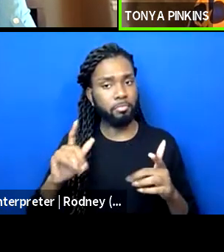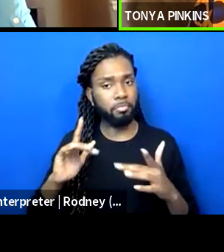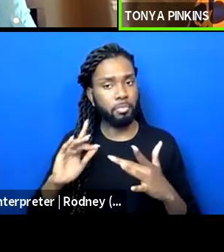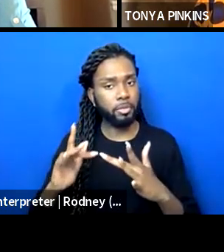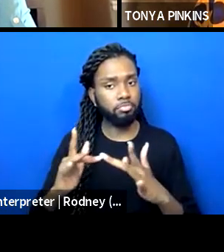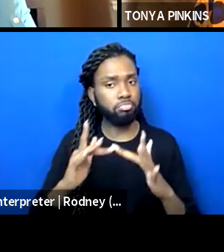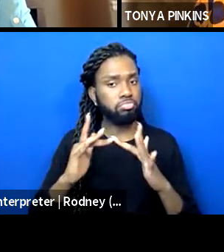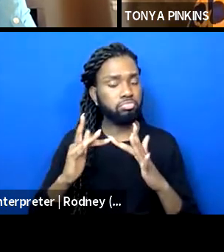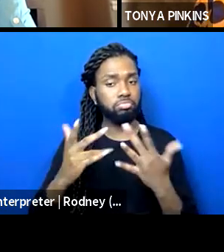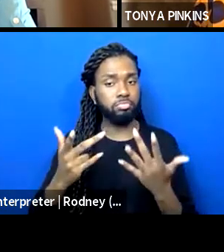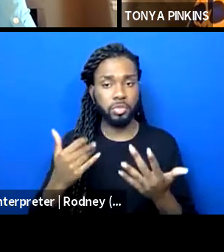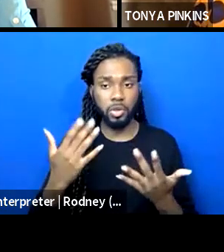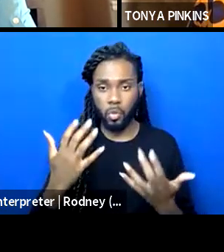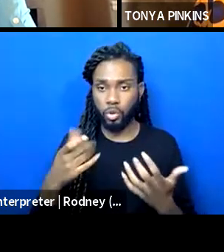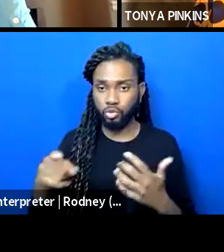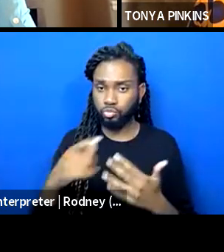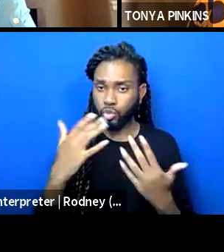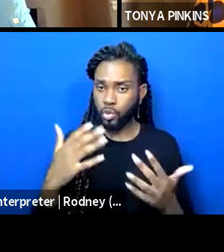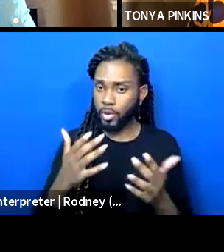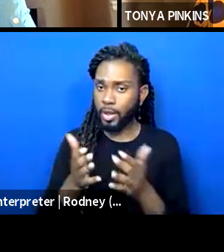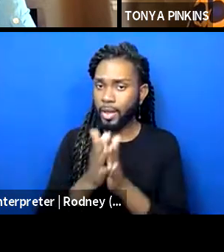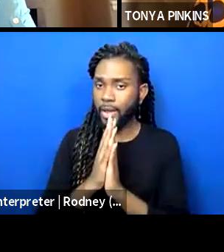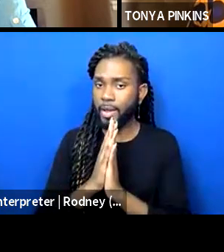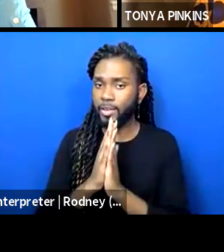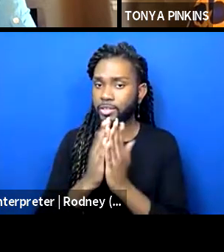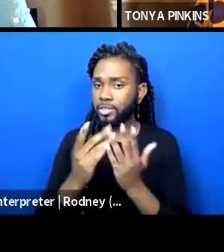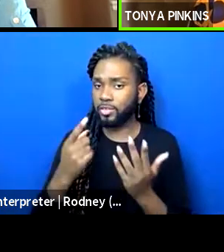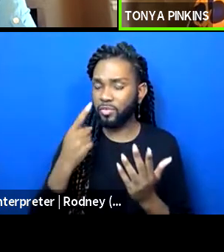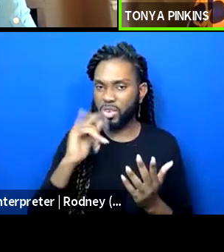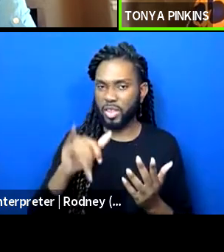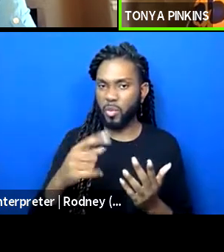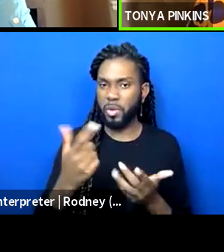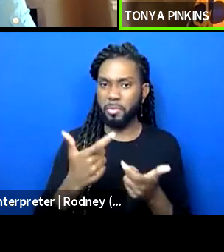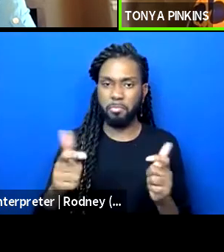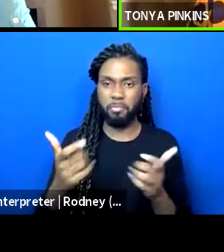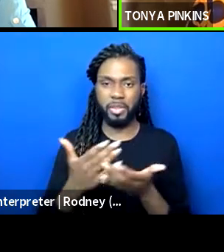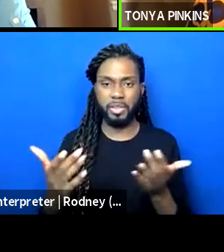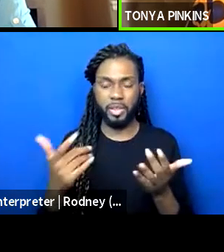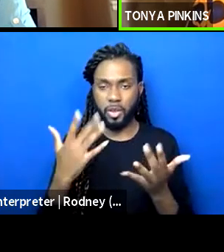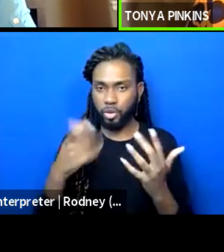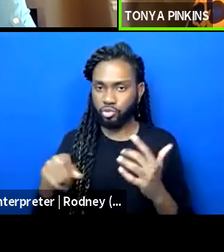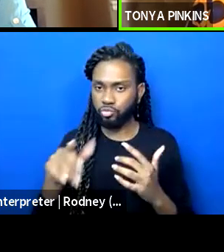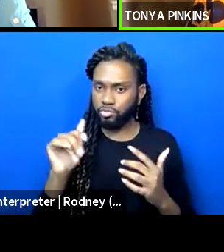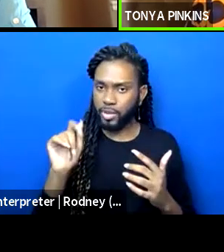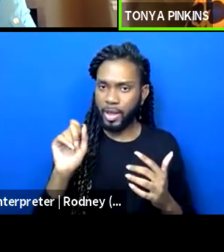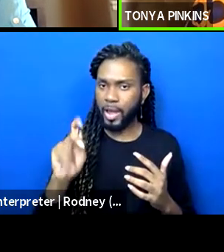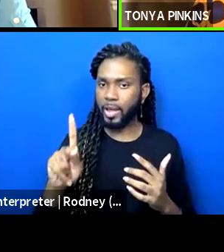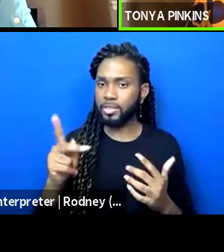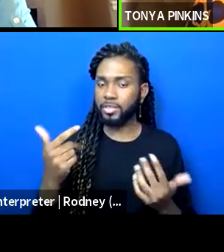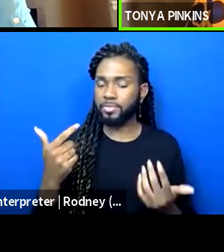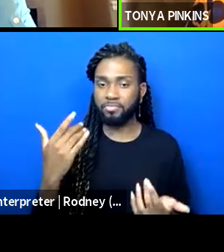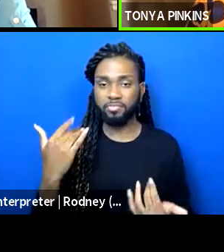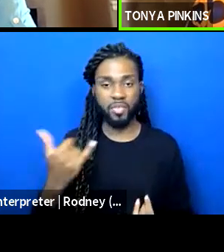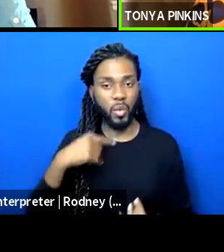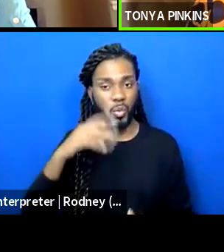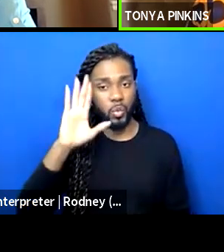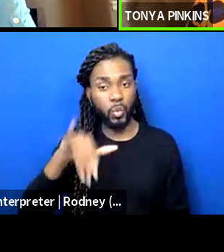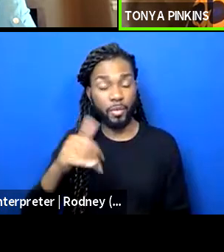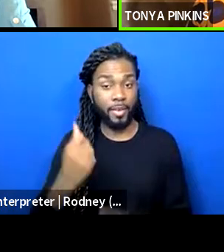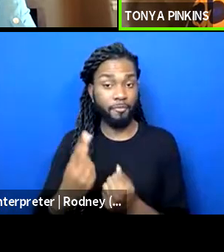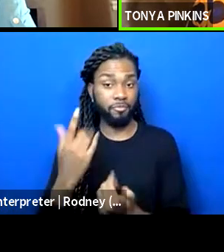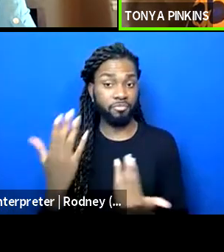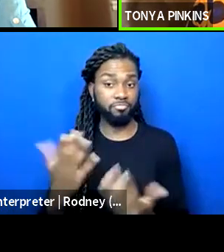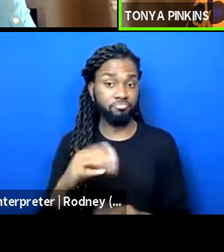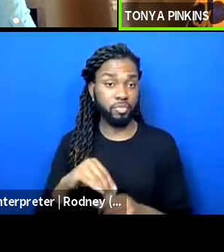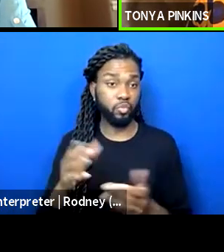out an ask in support of the one big thing. I want you to put an ask out here, and I just am knowing that everybody who's in this room